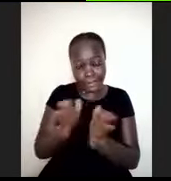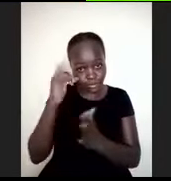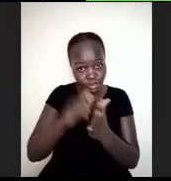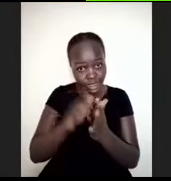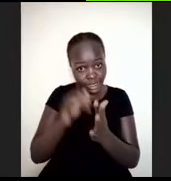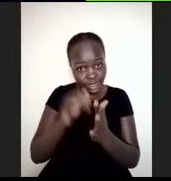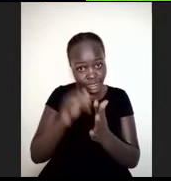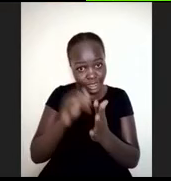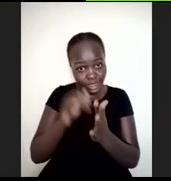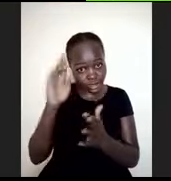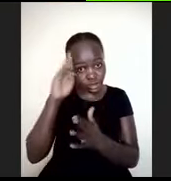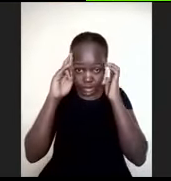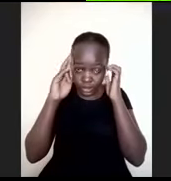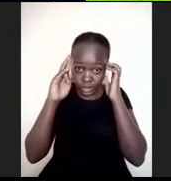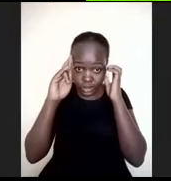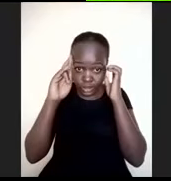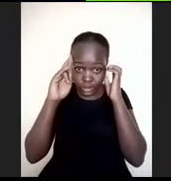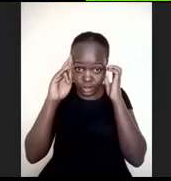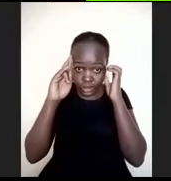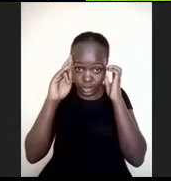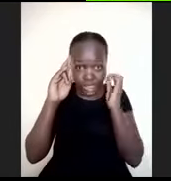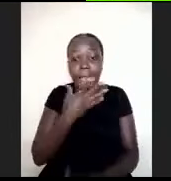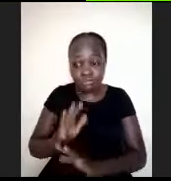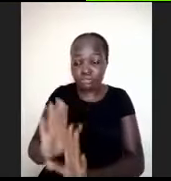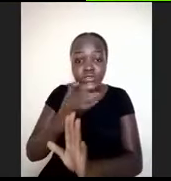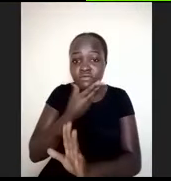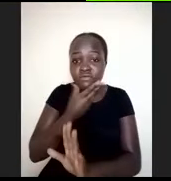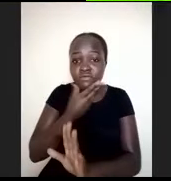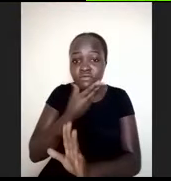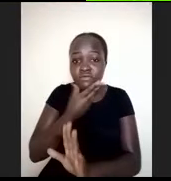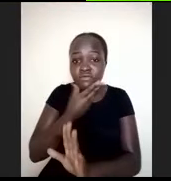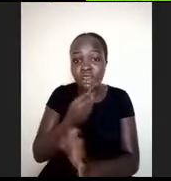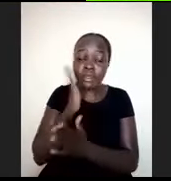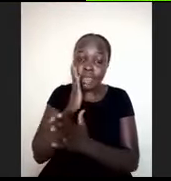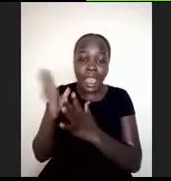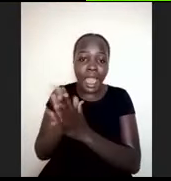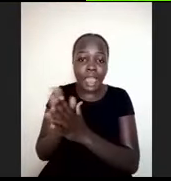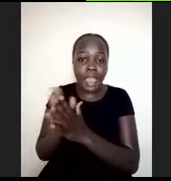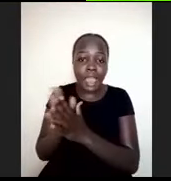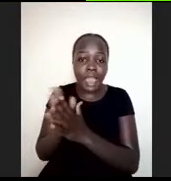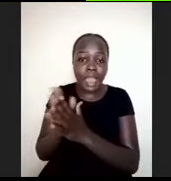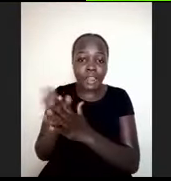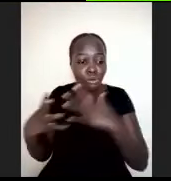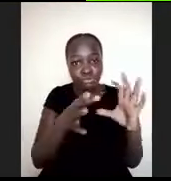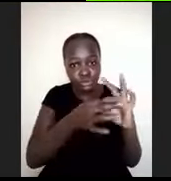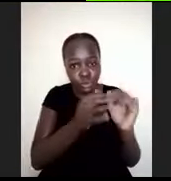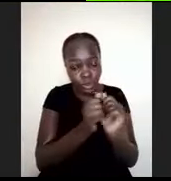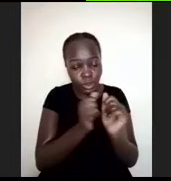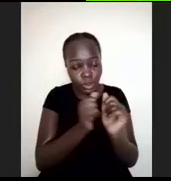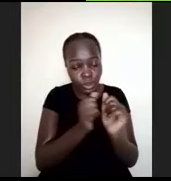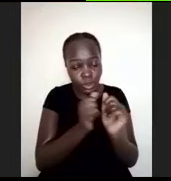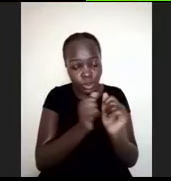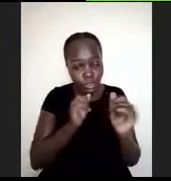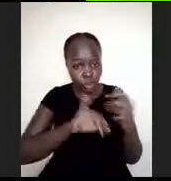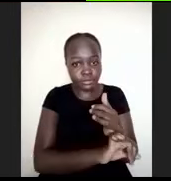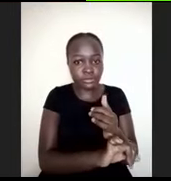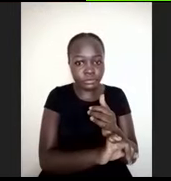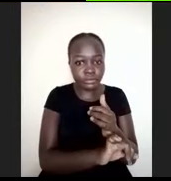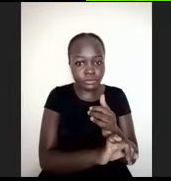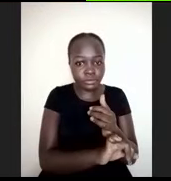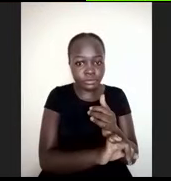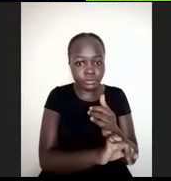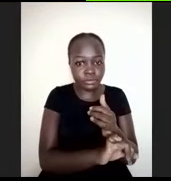a man leaves his father and mother and he's united with his wife and the two become one flesh. Okay,